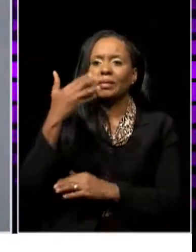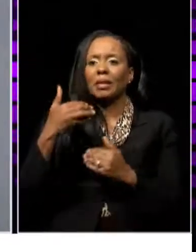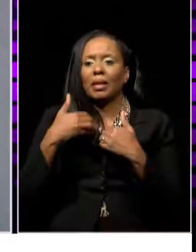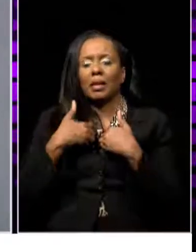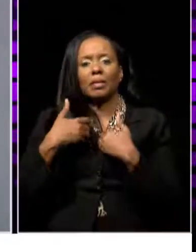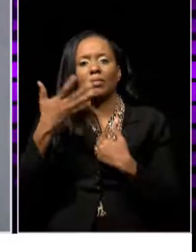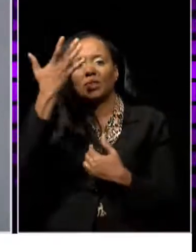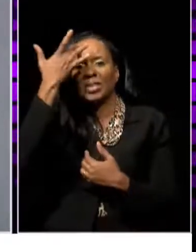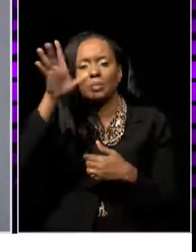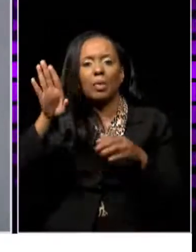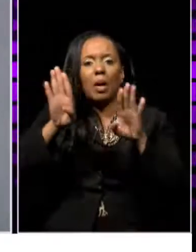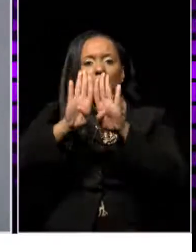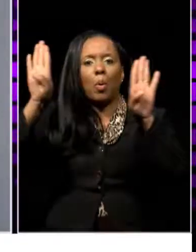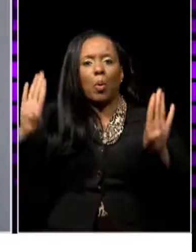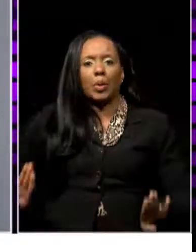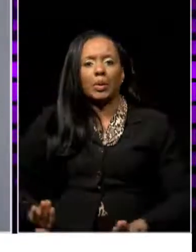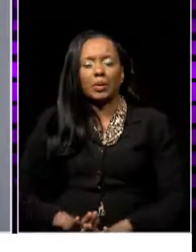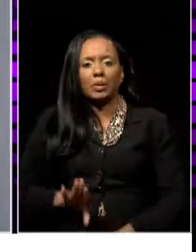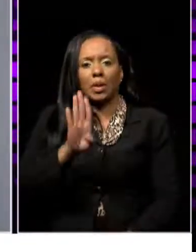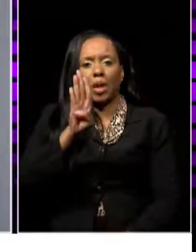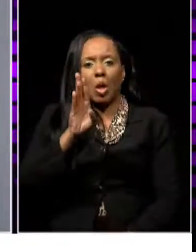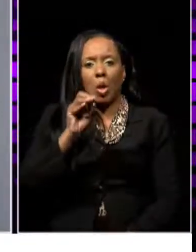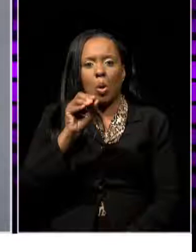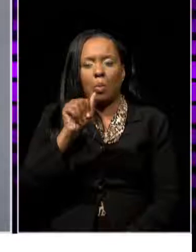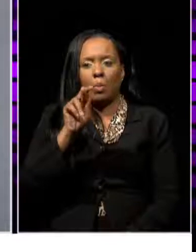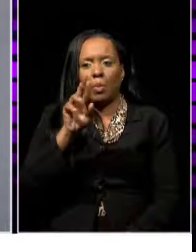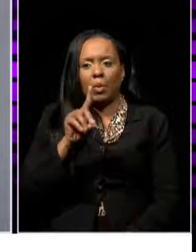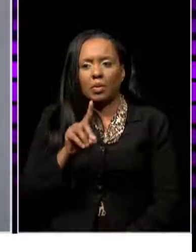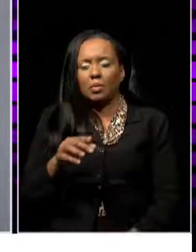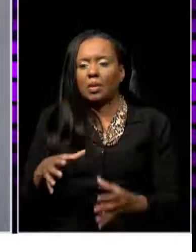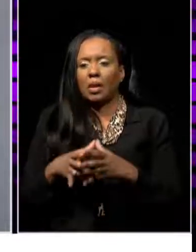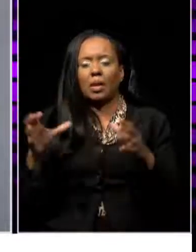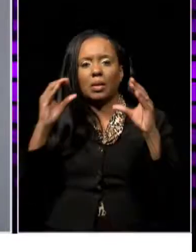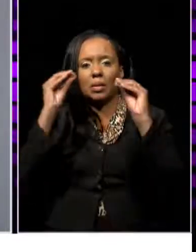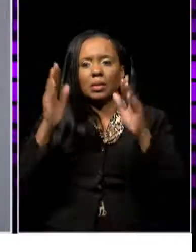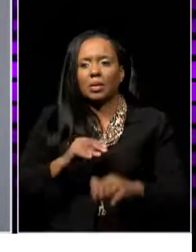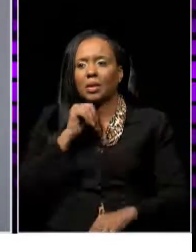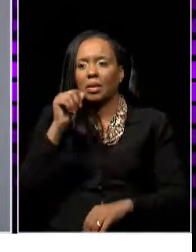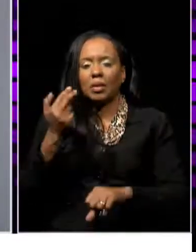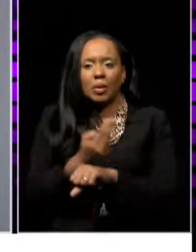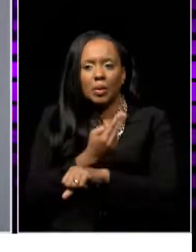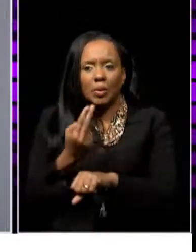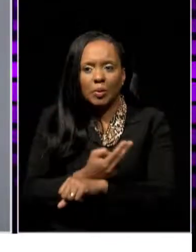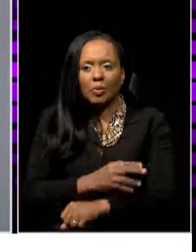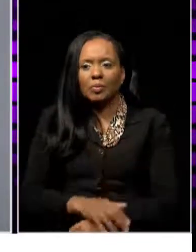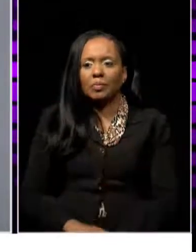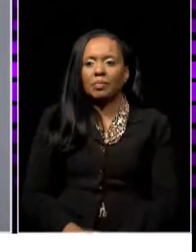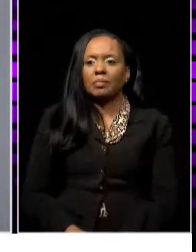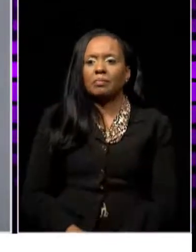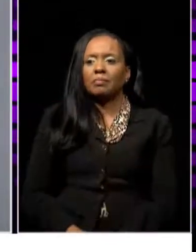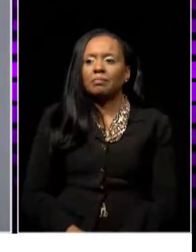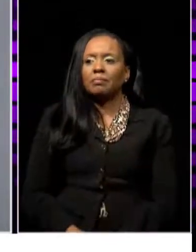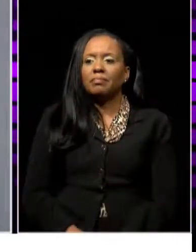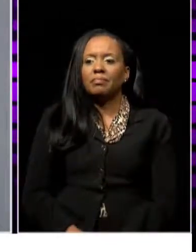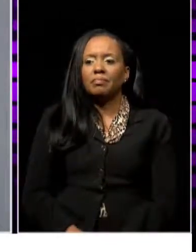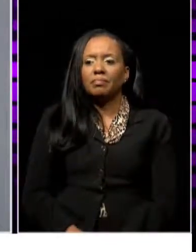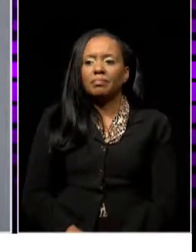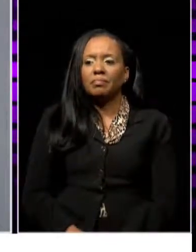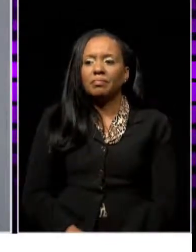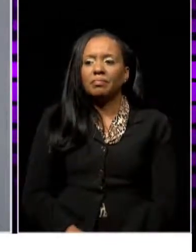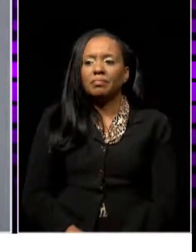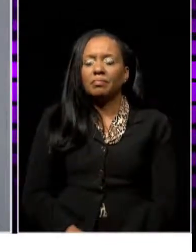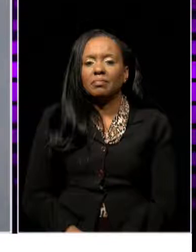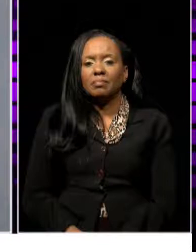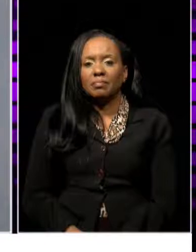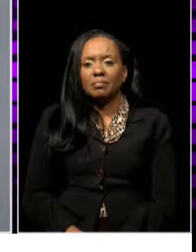that we had before that I found that a lot of teachers did not use. We have your own personal laptop that you can bring to the